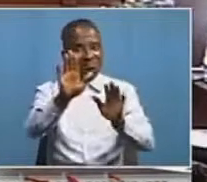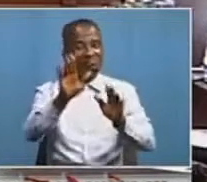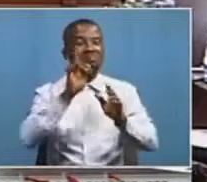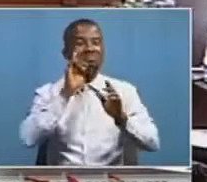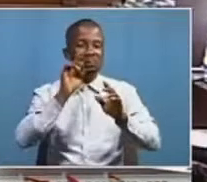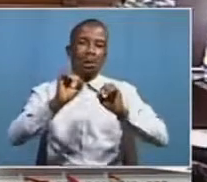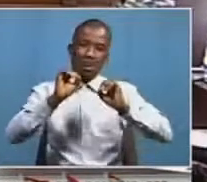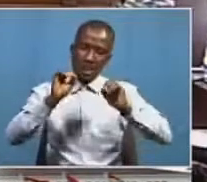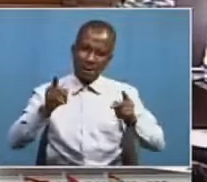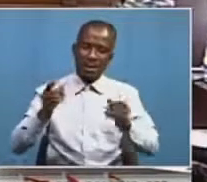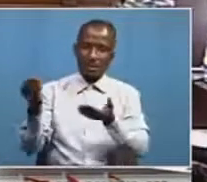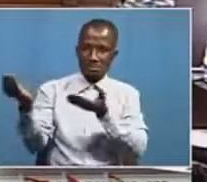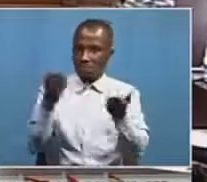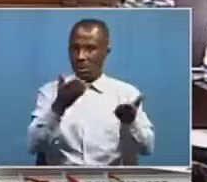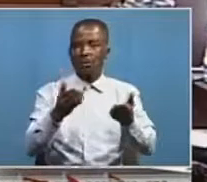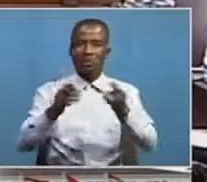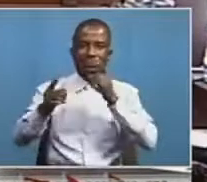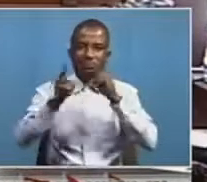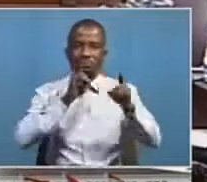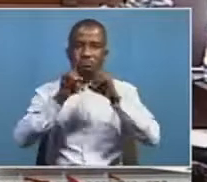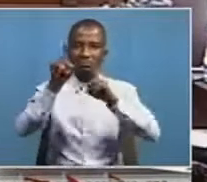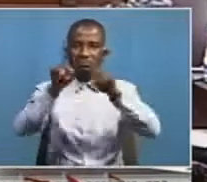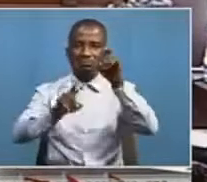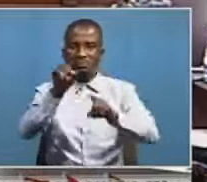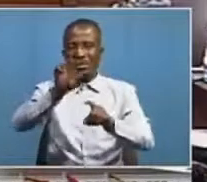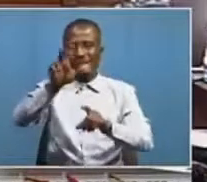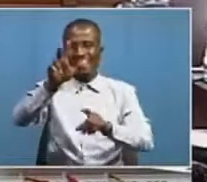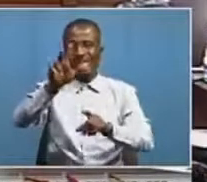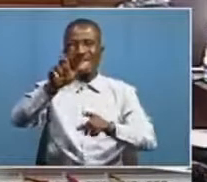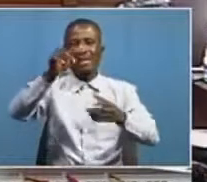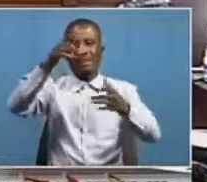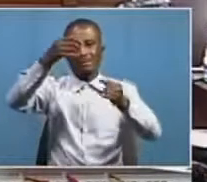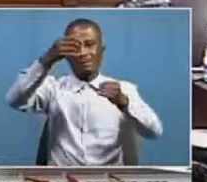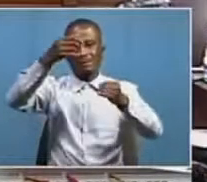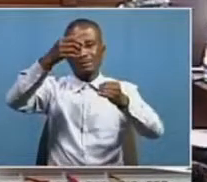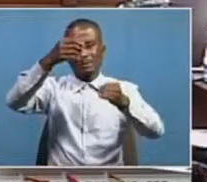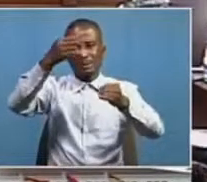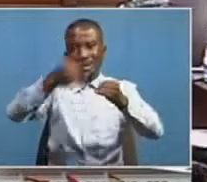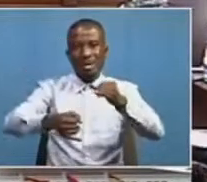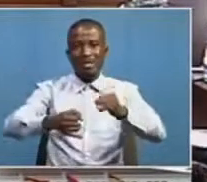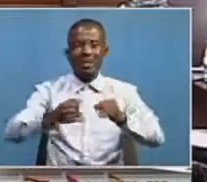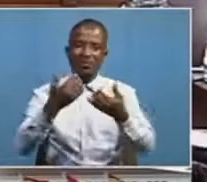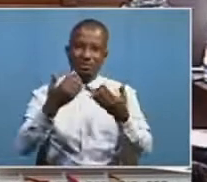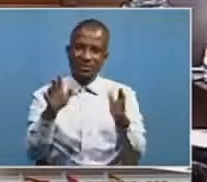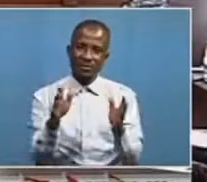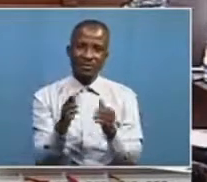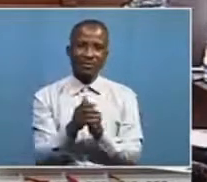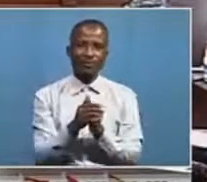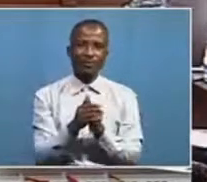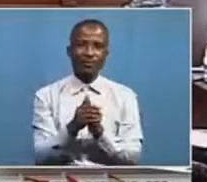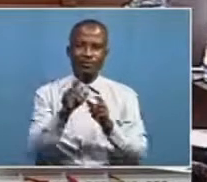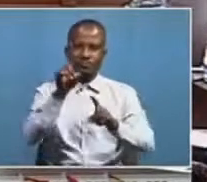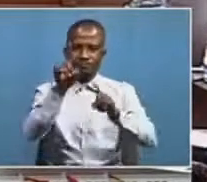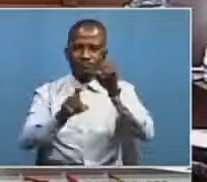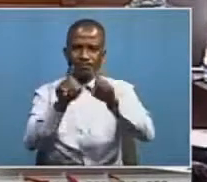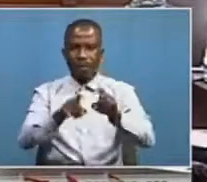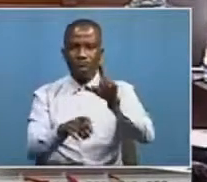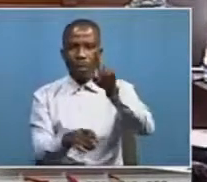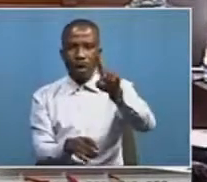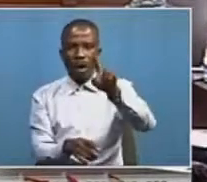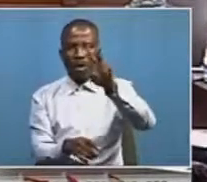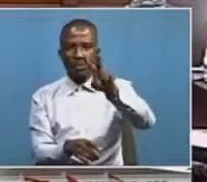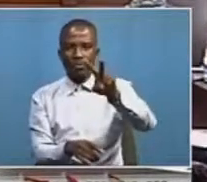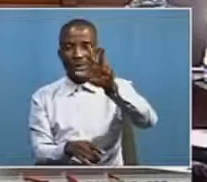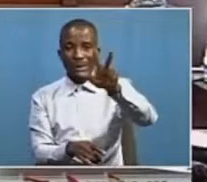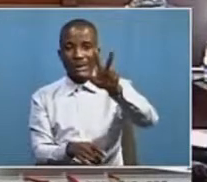did so and closed his case with the witness who testified as PW3. Out of these 3 witnesses, the